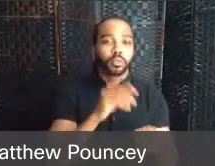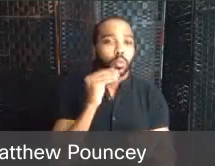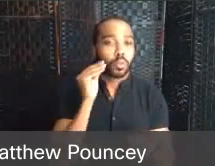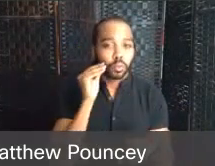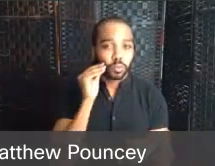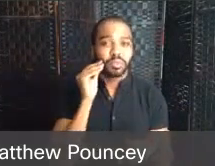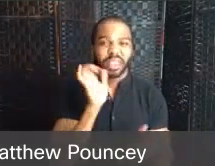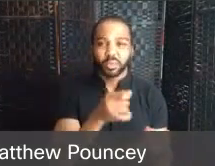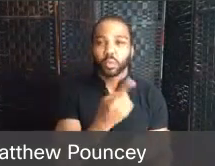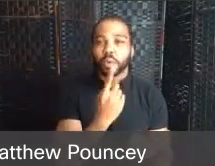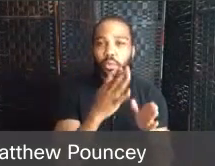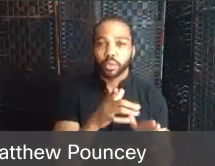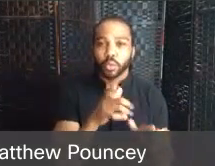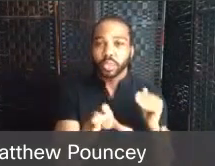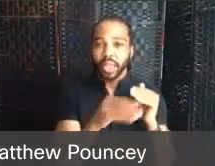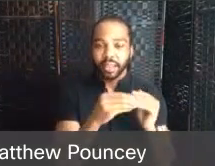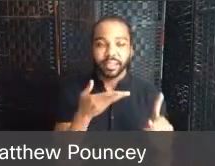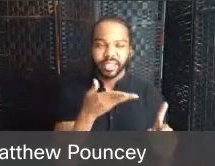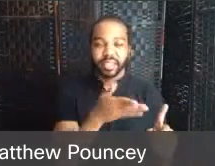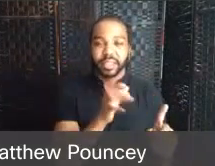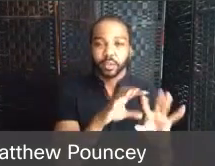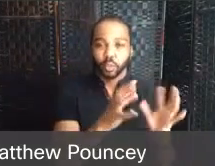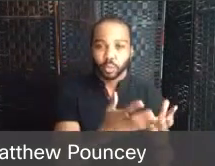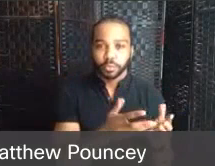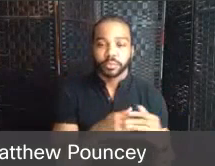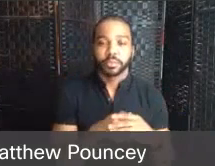the one person that was added, now I remember,